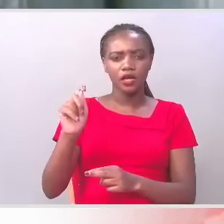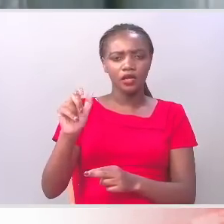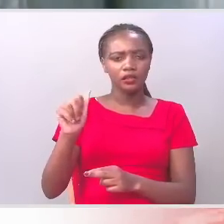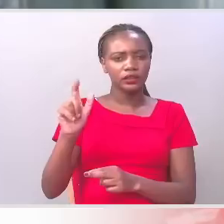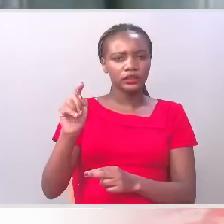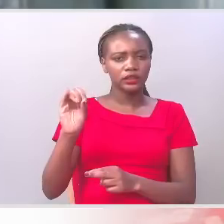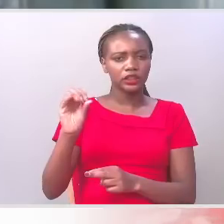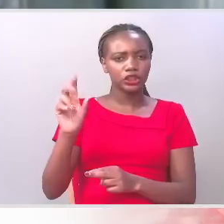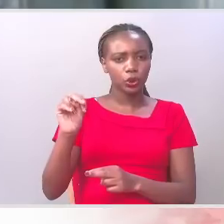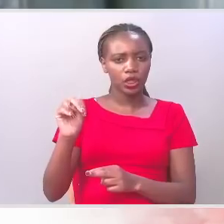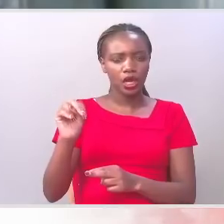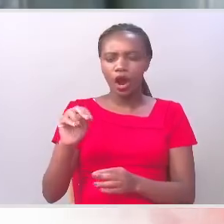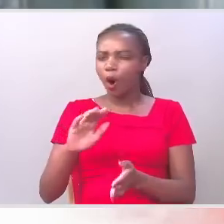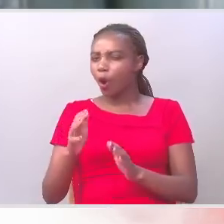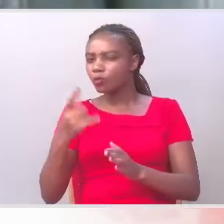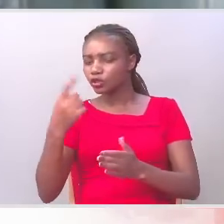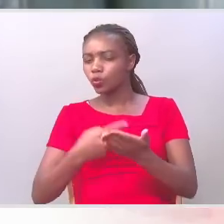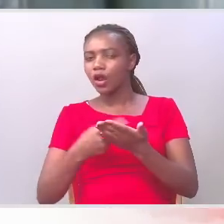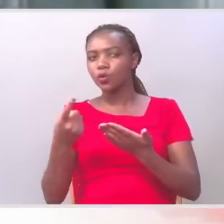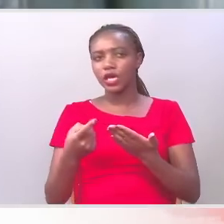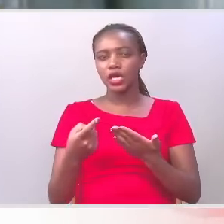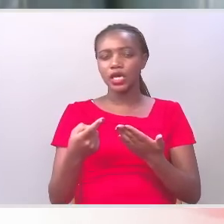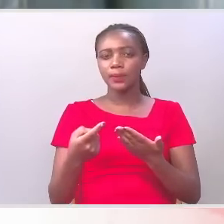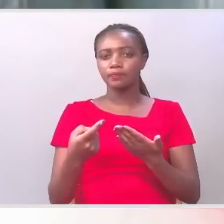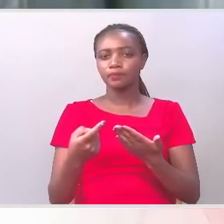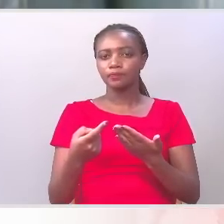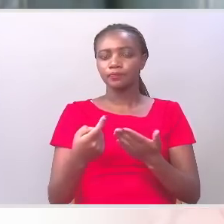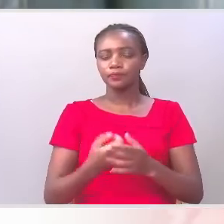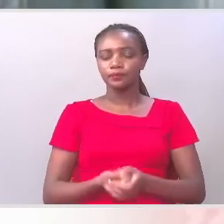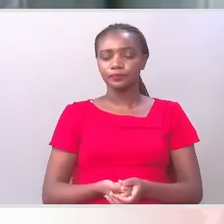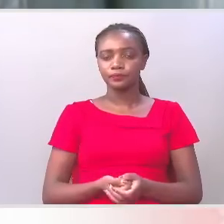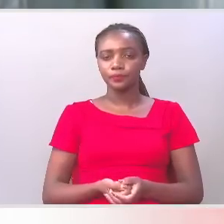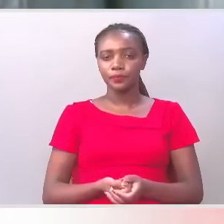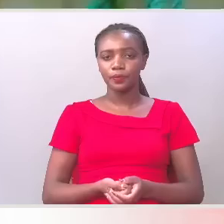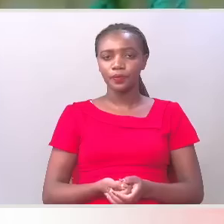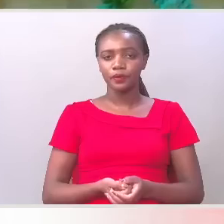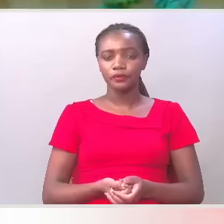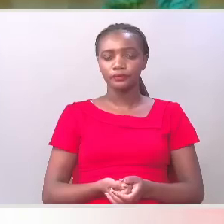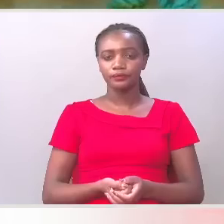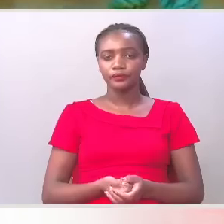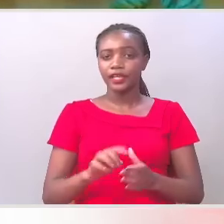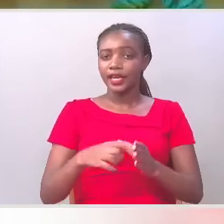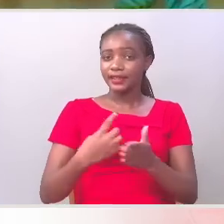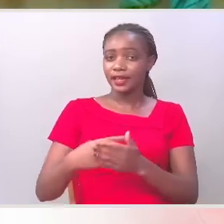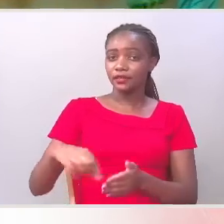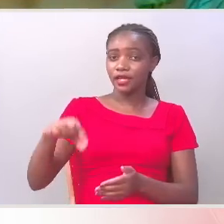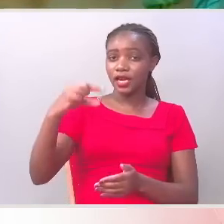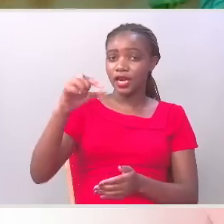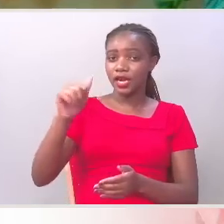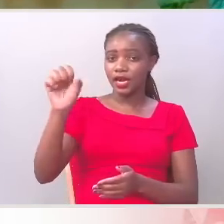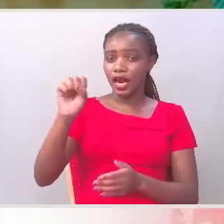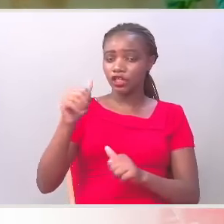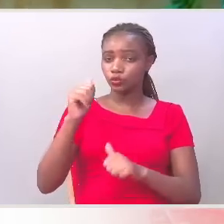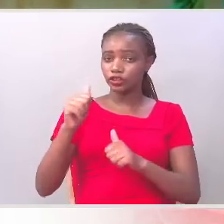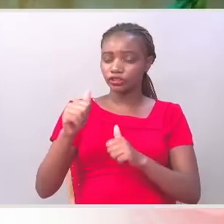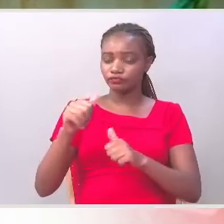this is the previous material that is already inside that particular digester. The gas that is generated,